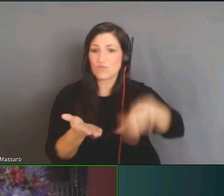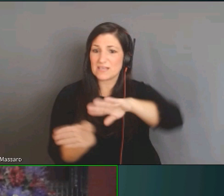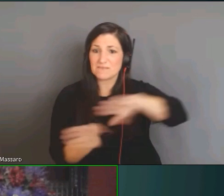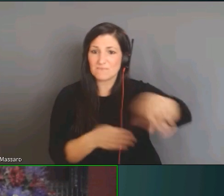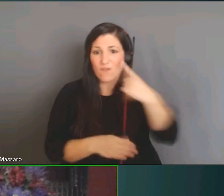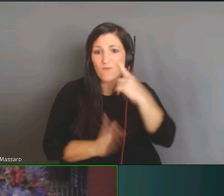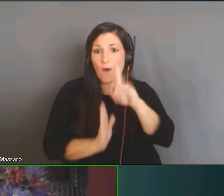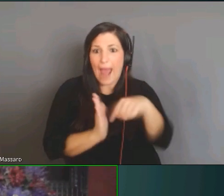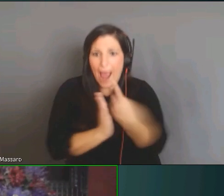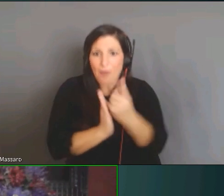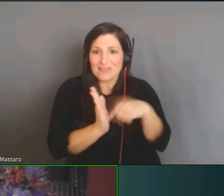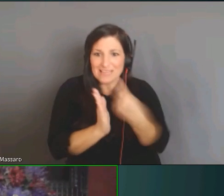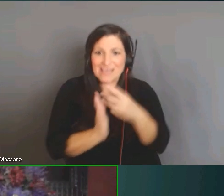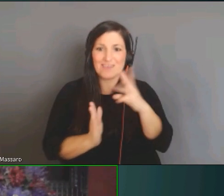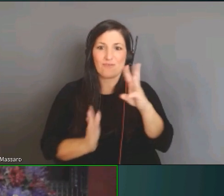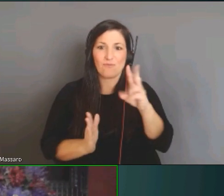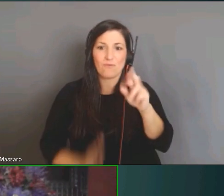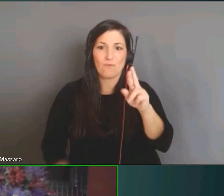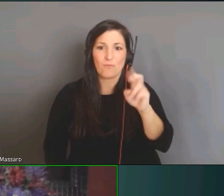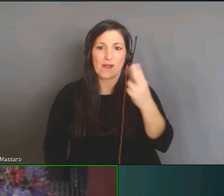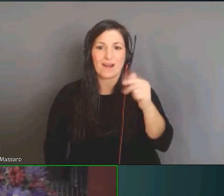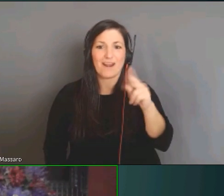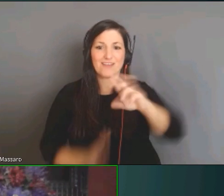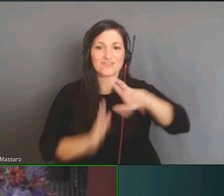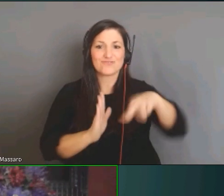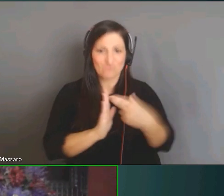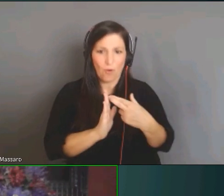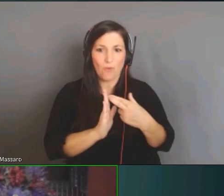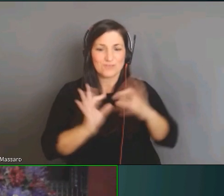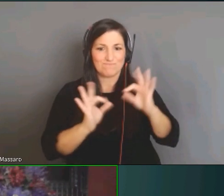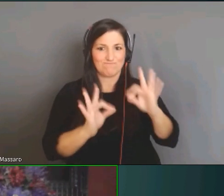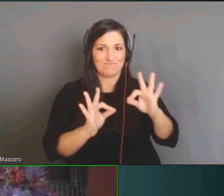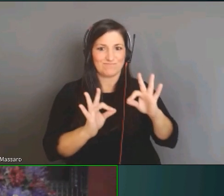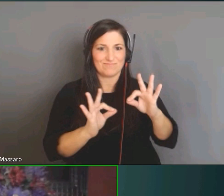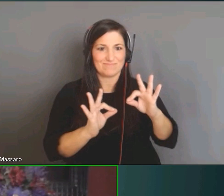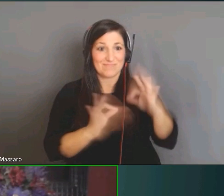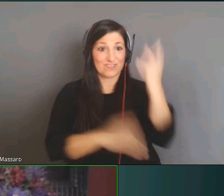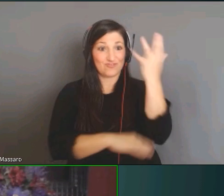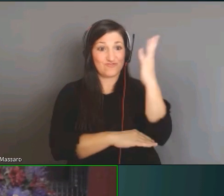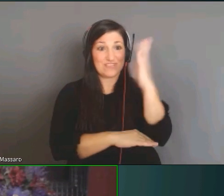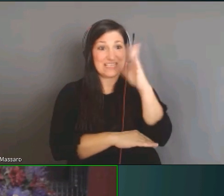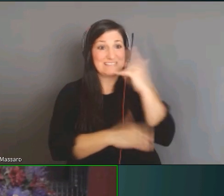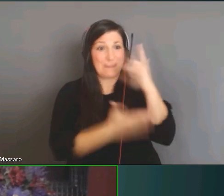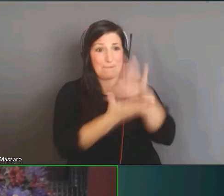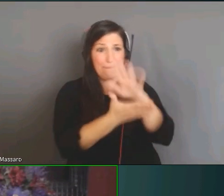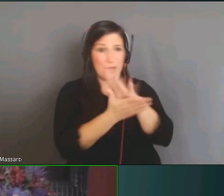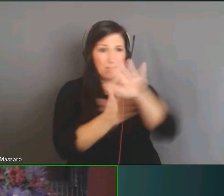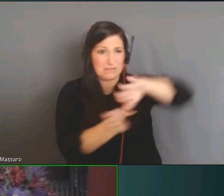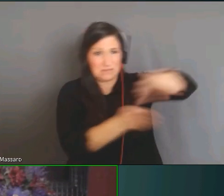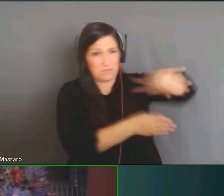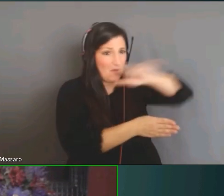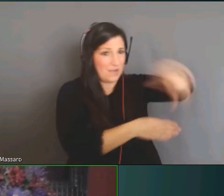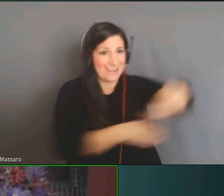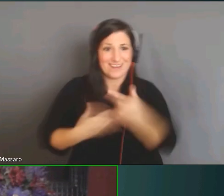are saving trees out here. Um, so that's the first thing. Can you repeat the rest of the question for me, Livy?